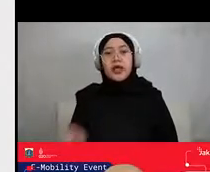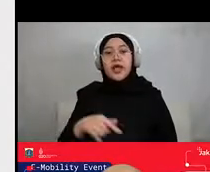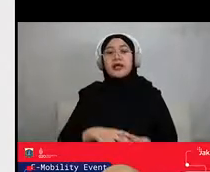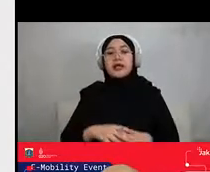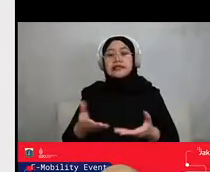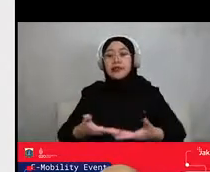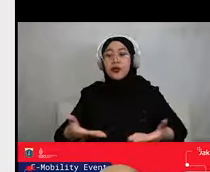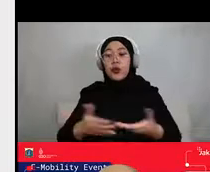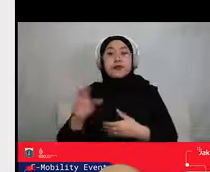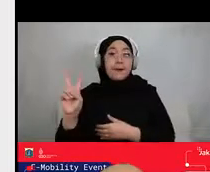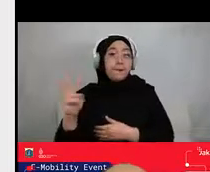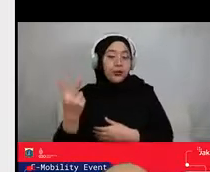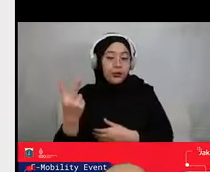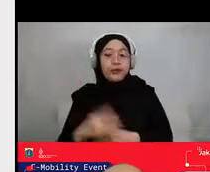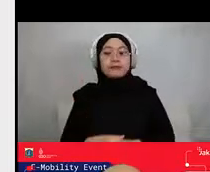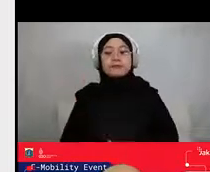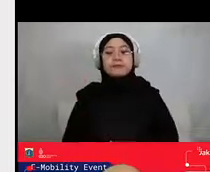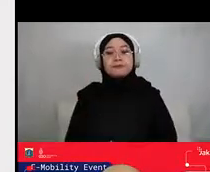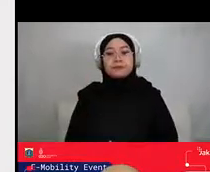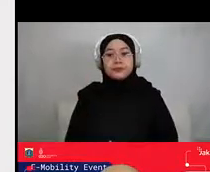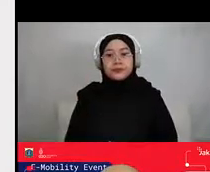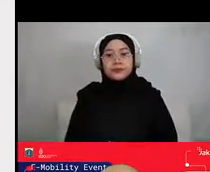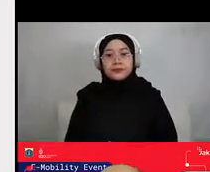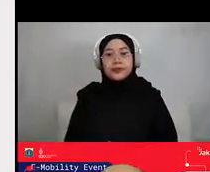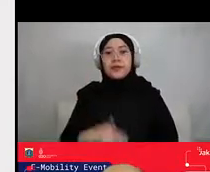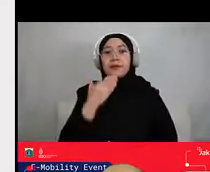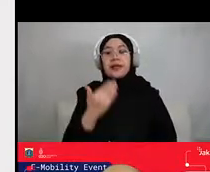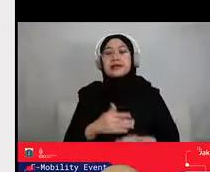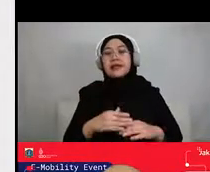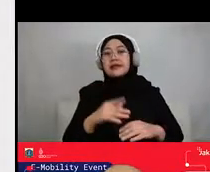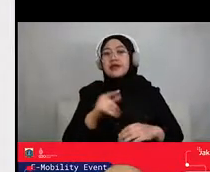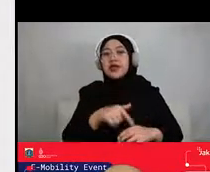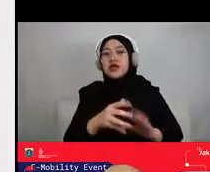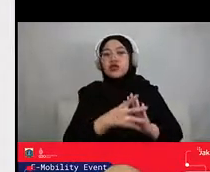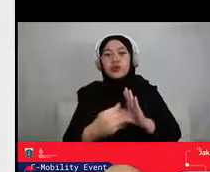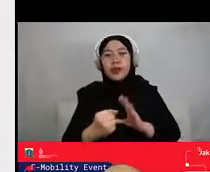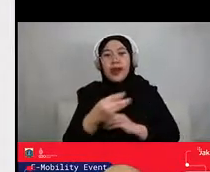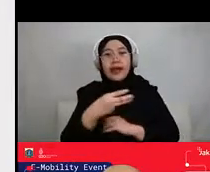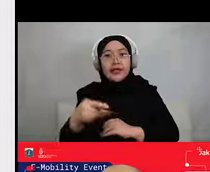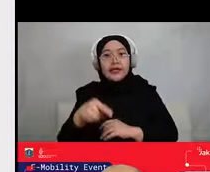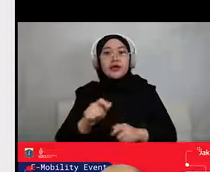power or the energy source driving the unique characteristics of those particular